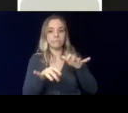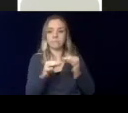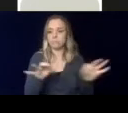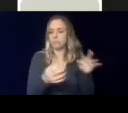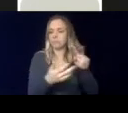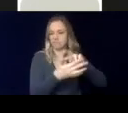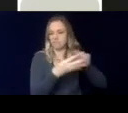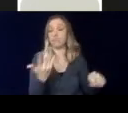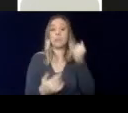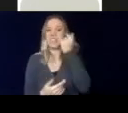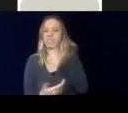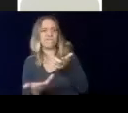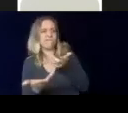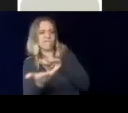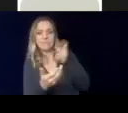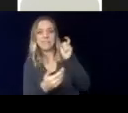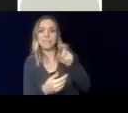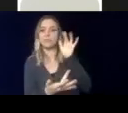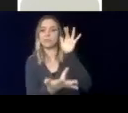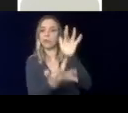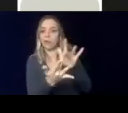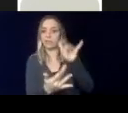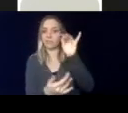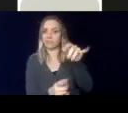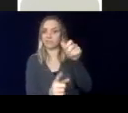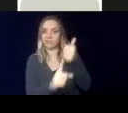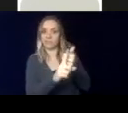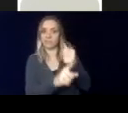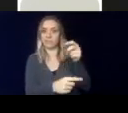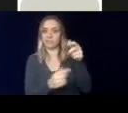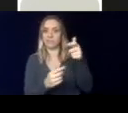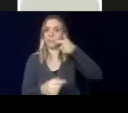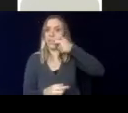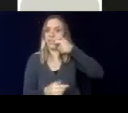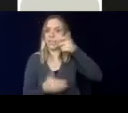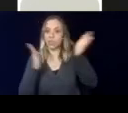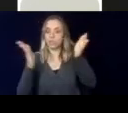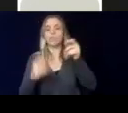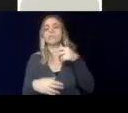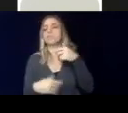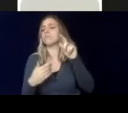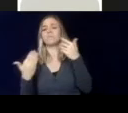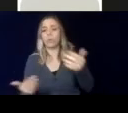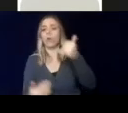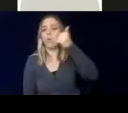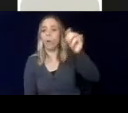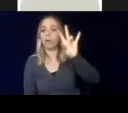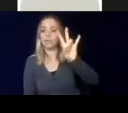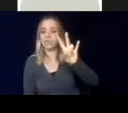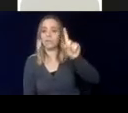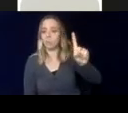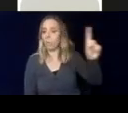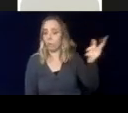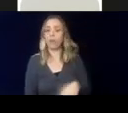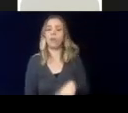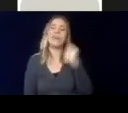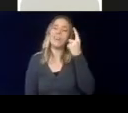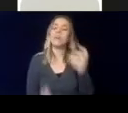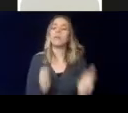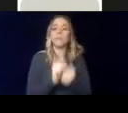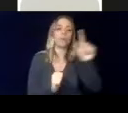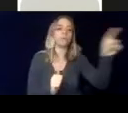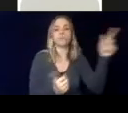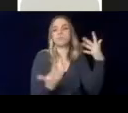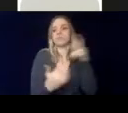telecommunication relay service, you can just simply dial 711. But most patients have already connected